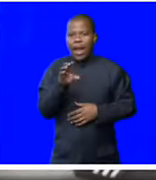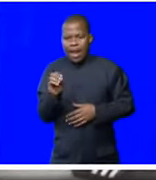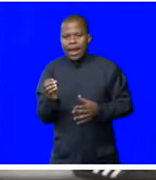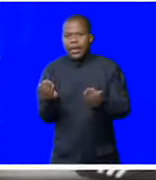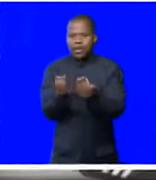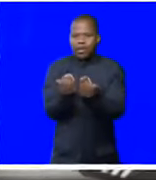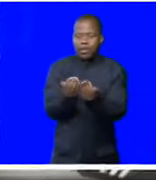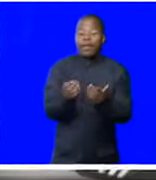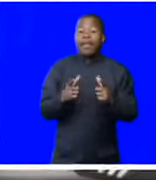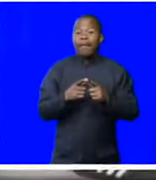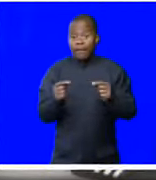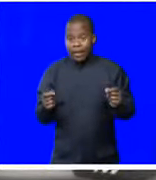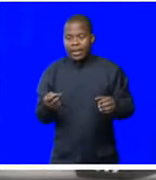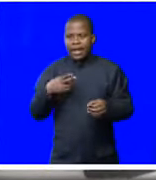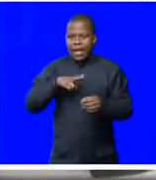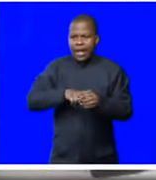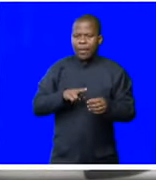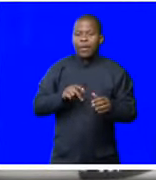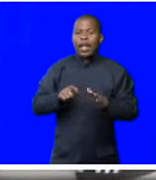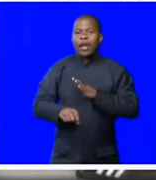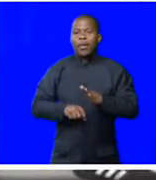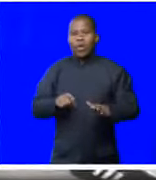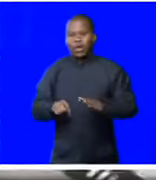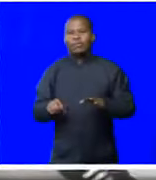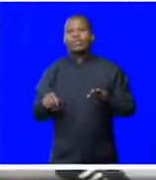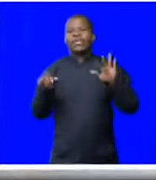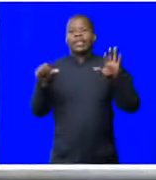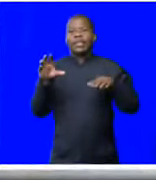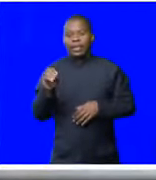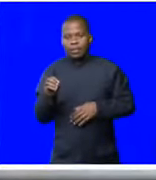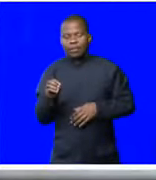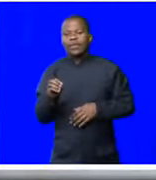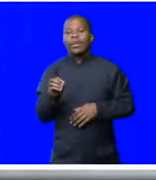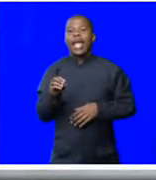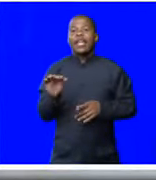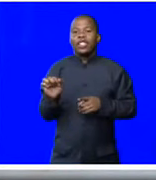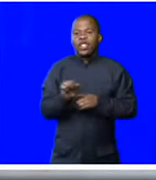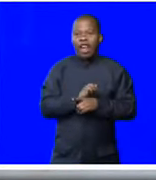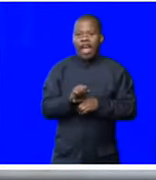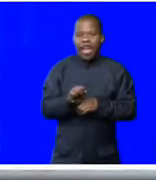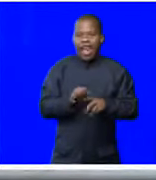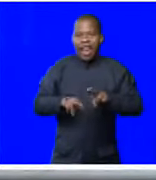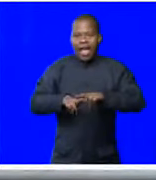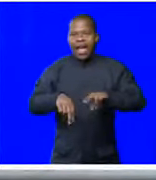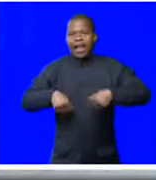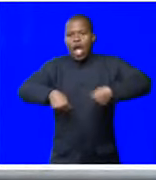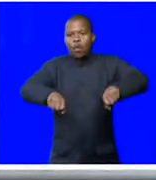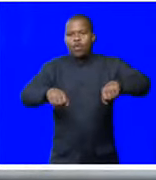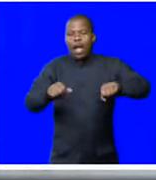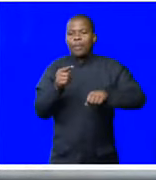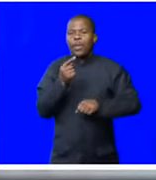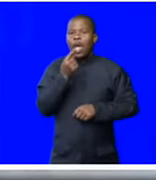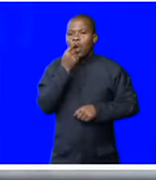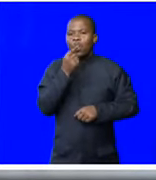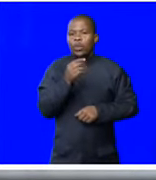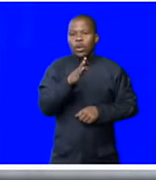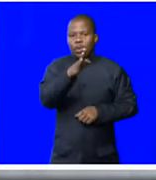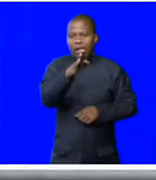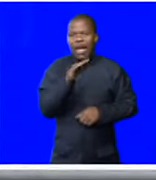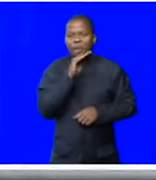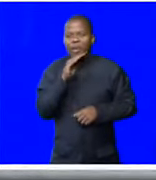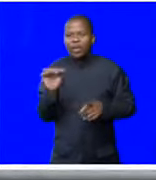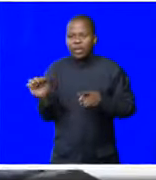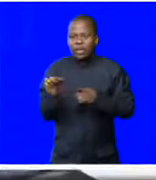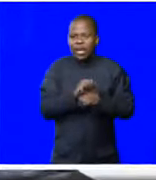second year of the project with 60 aspiring entrepreneurs of the Lutseluze Inkundla, where they were capacitated on